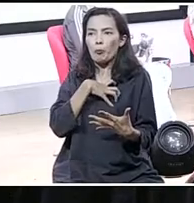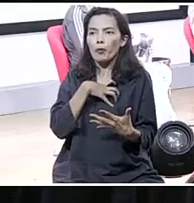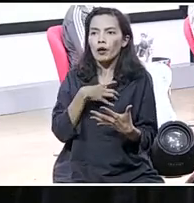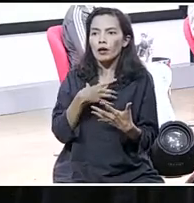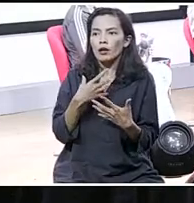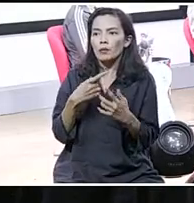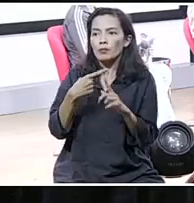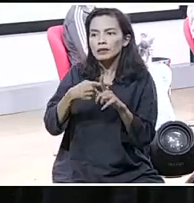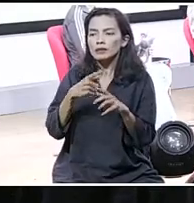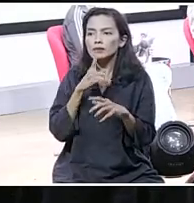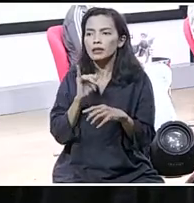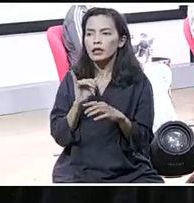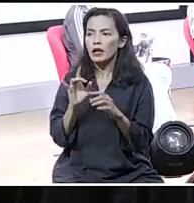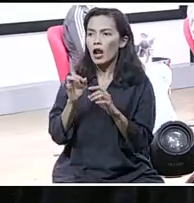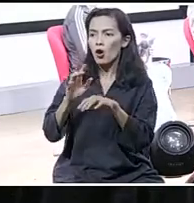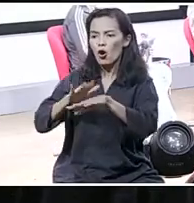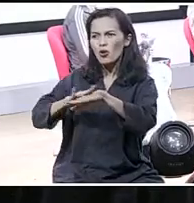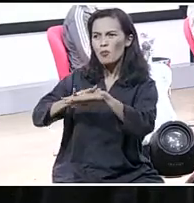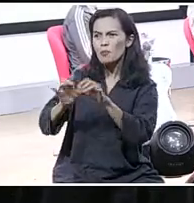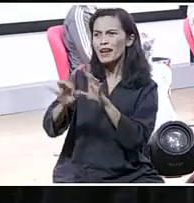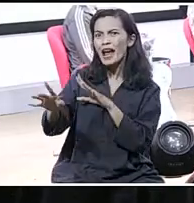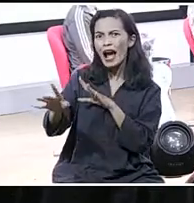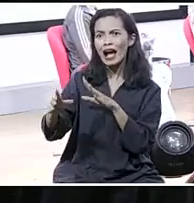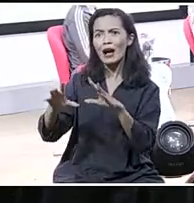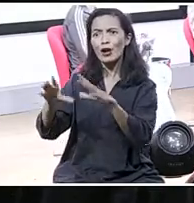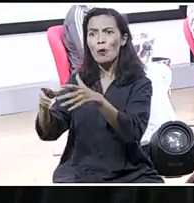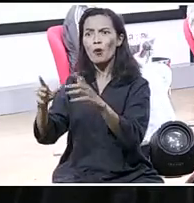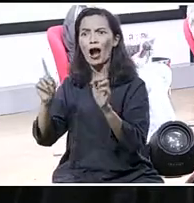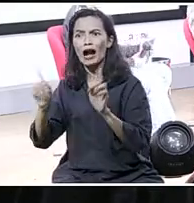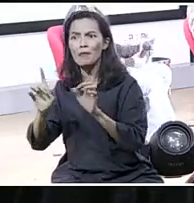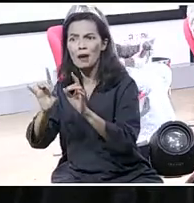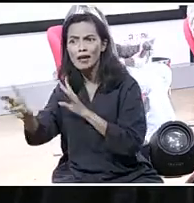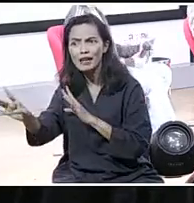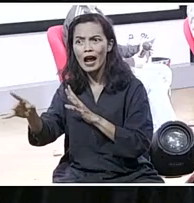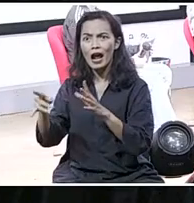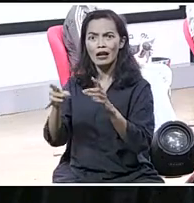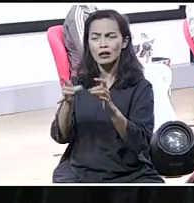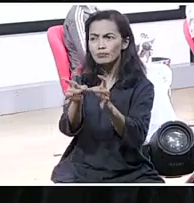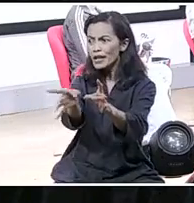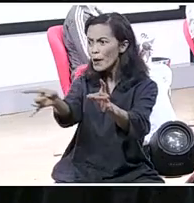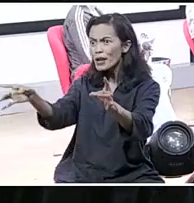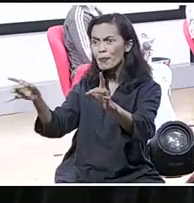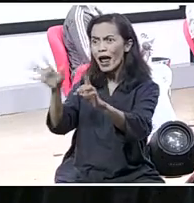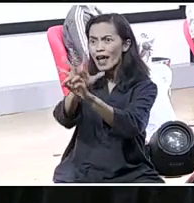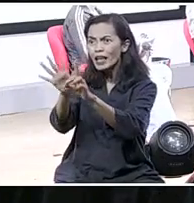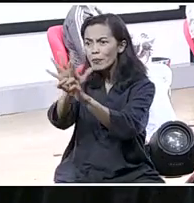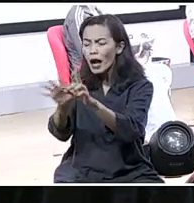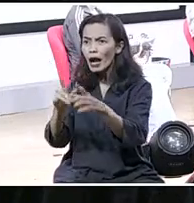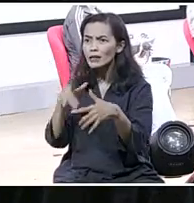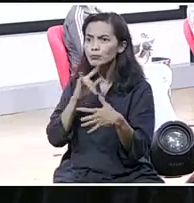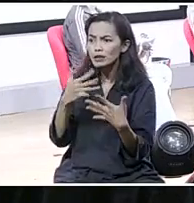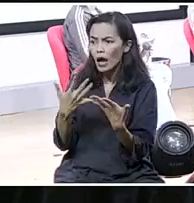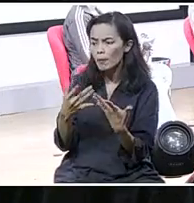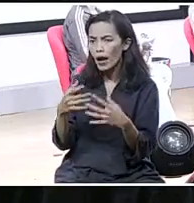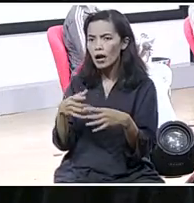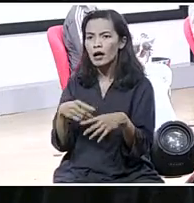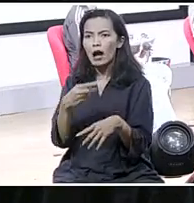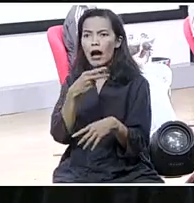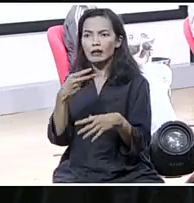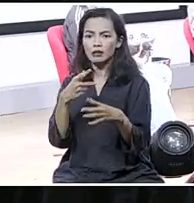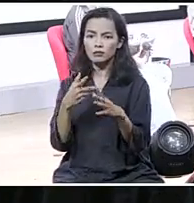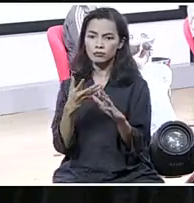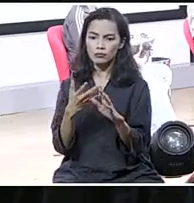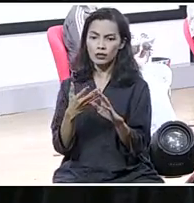with different races, religions, and I think one of the things that I love about basketball, and we talked about this